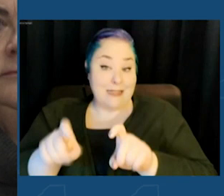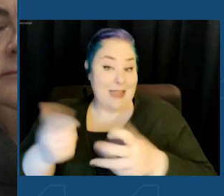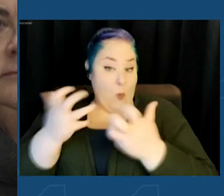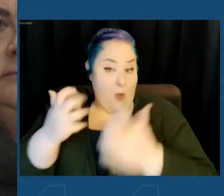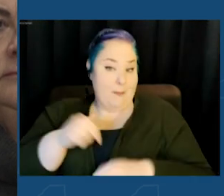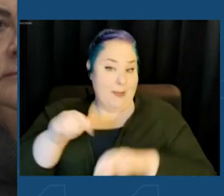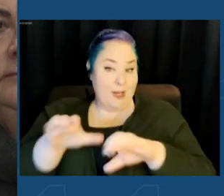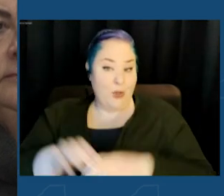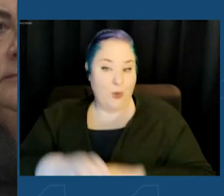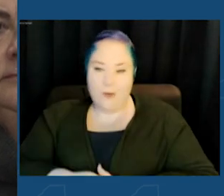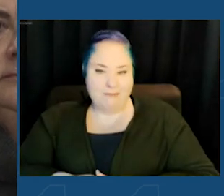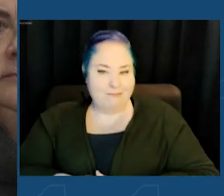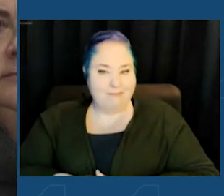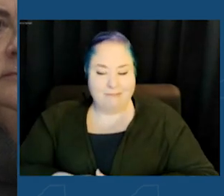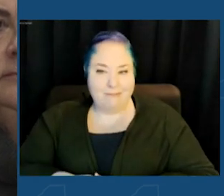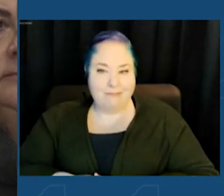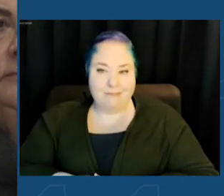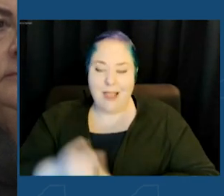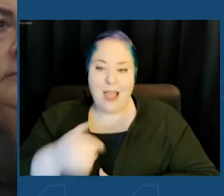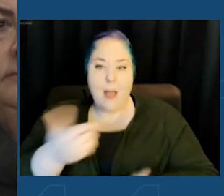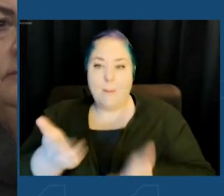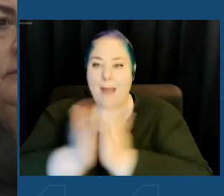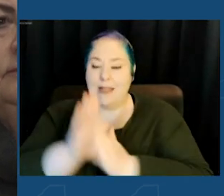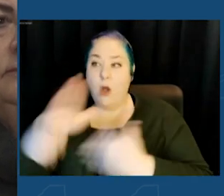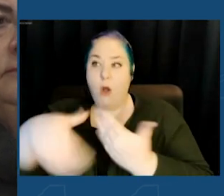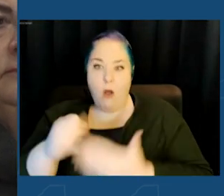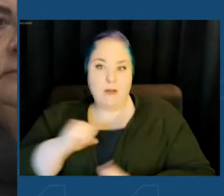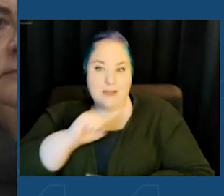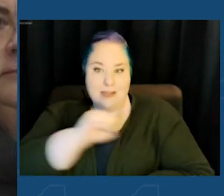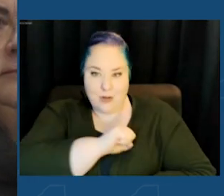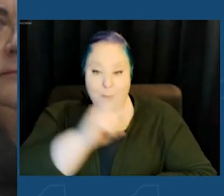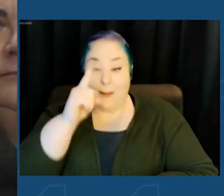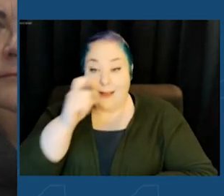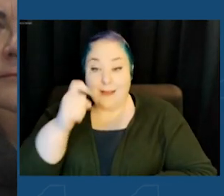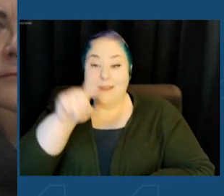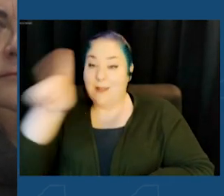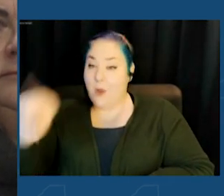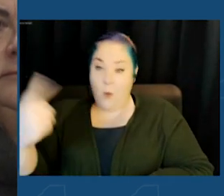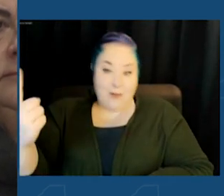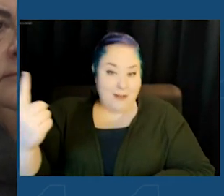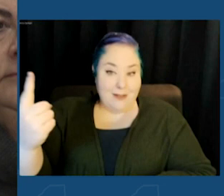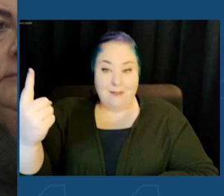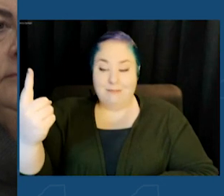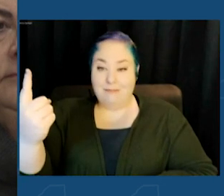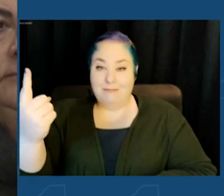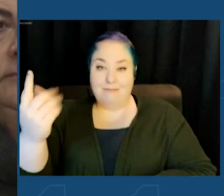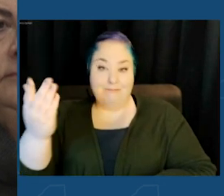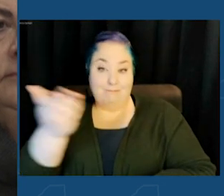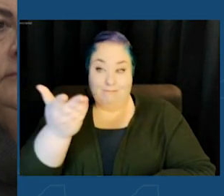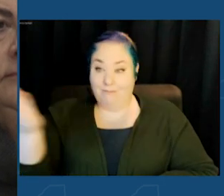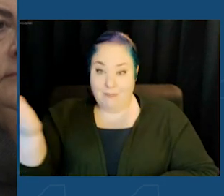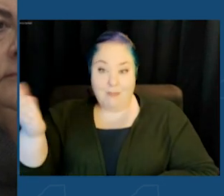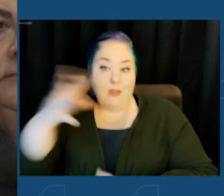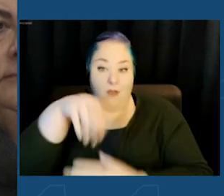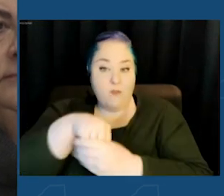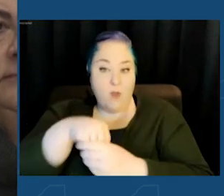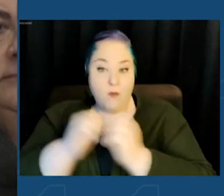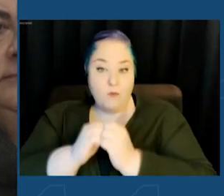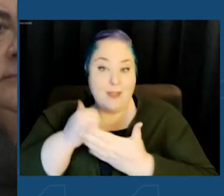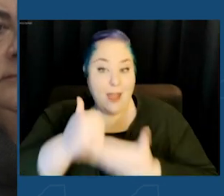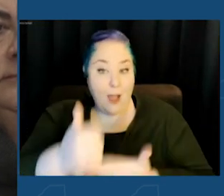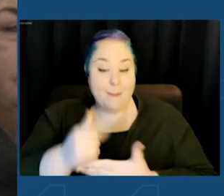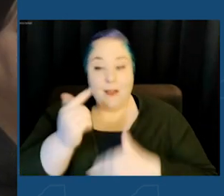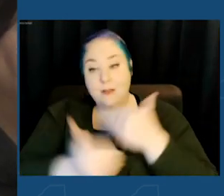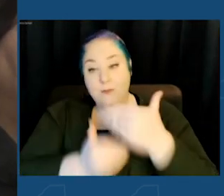so I'm asking all the Senators because they are the only ones who are deeply involved in helping this process